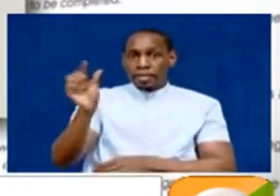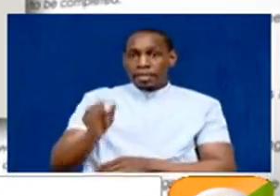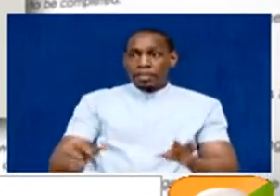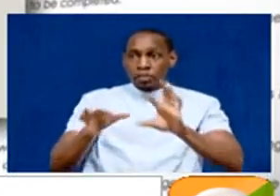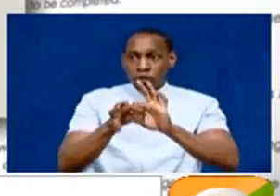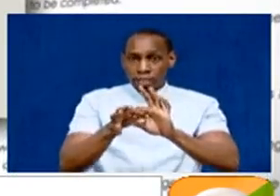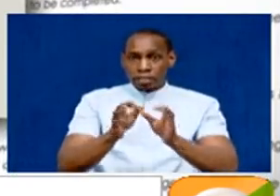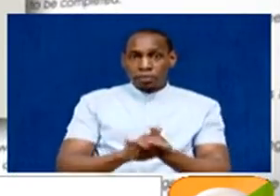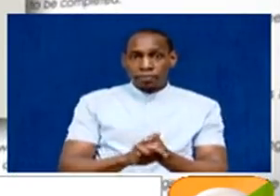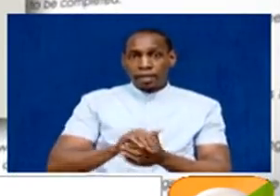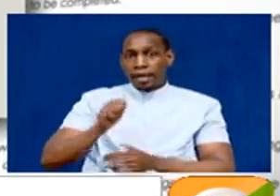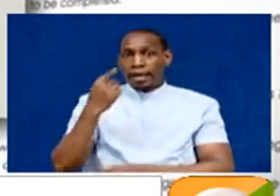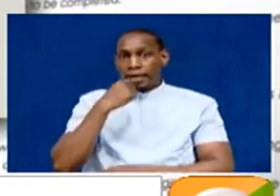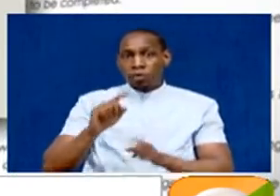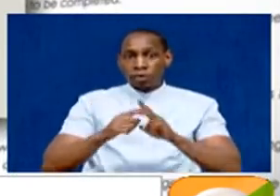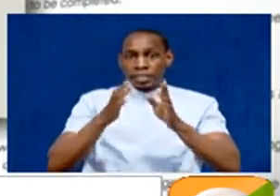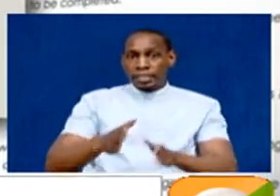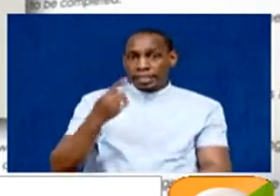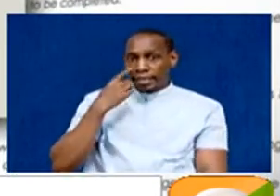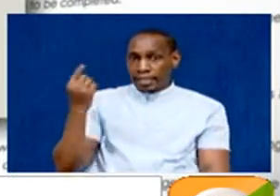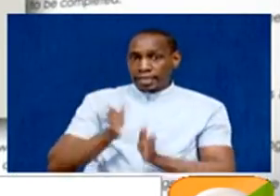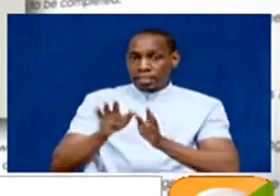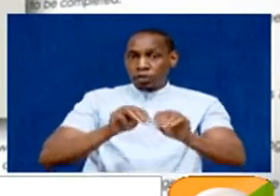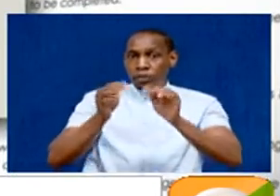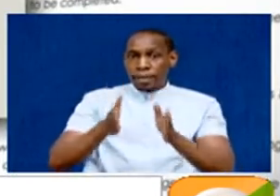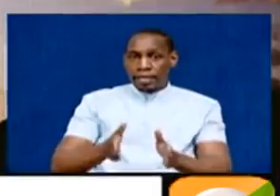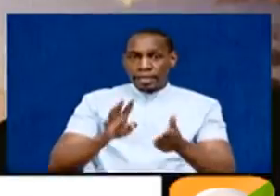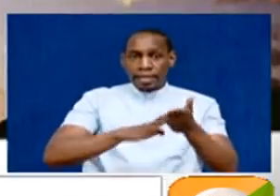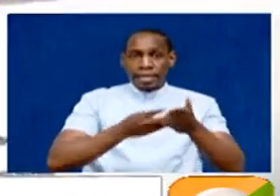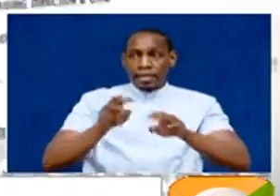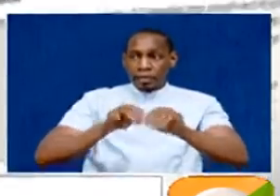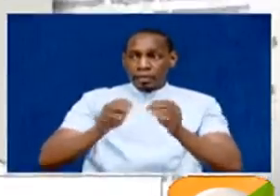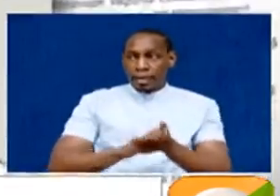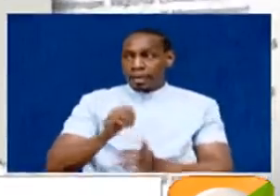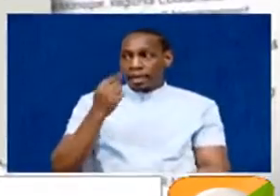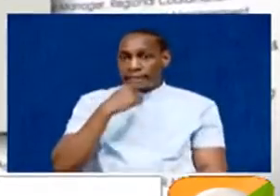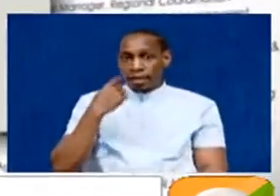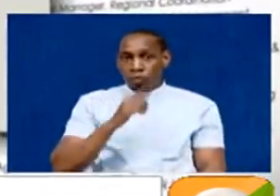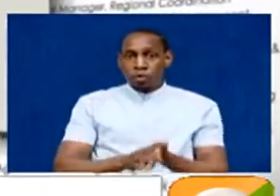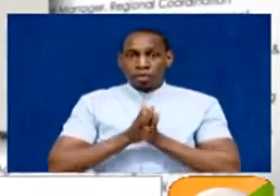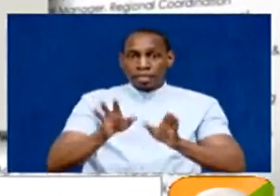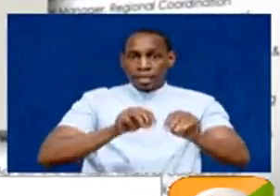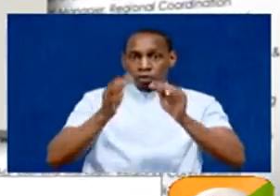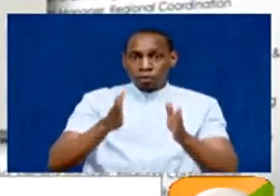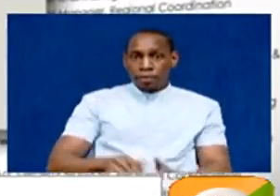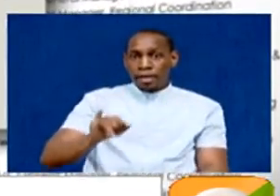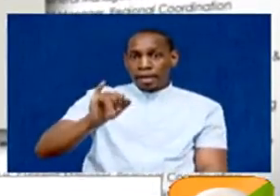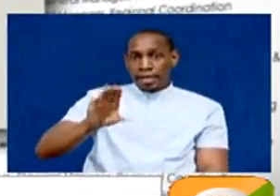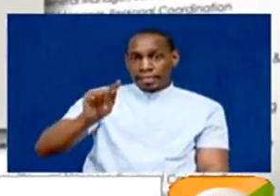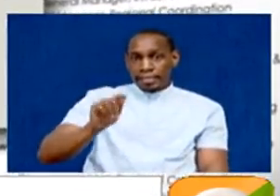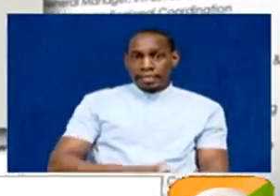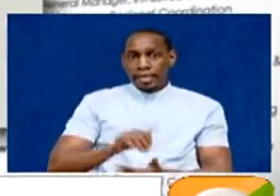Regional Coordination, Engineer Charles Mwaura, the General Manager, Network Management, Robert Mugo, the General Manager,